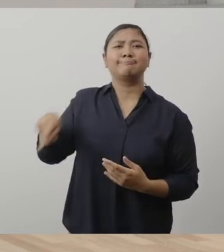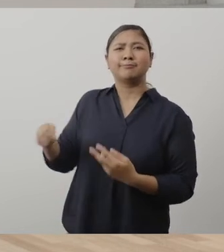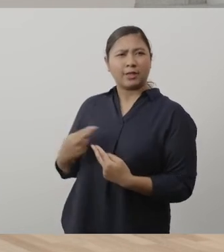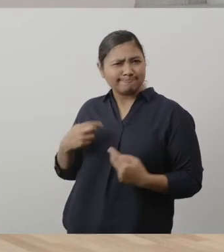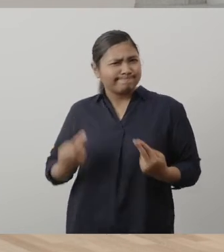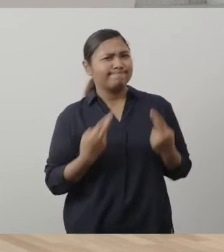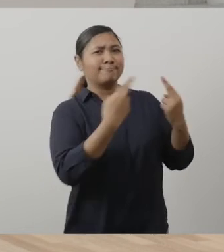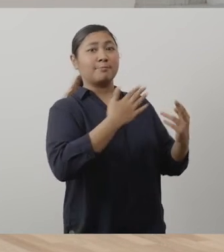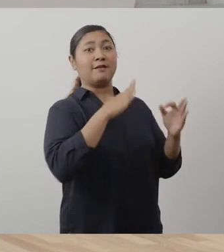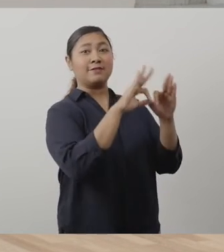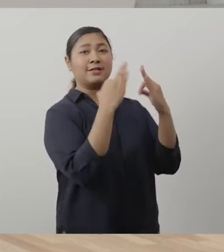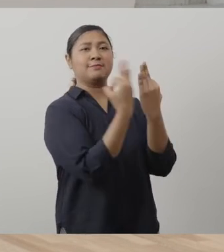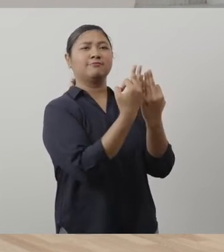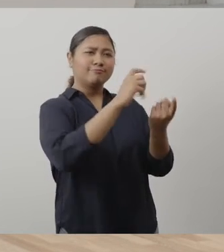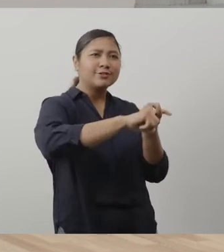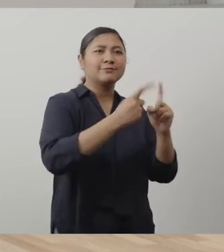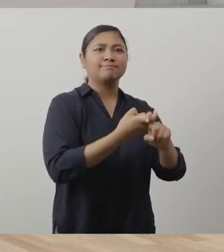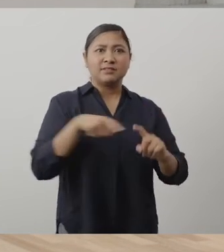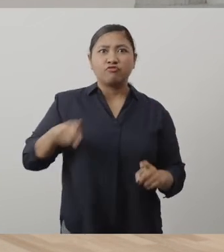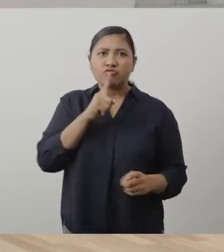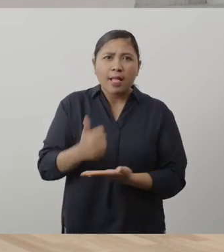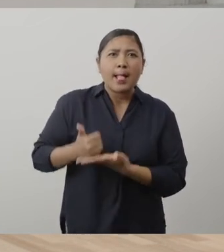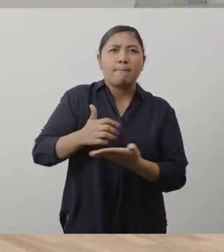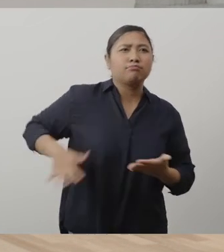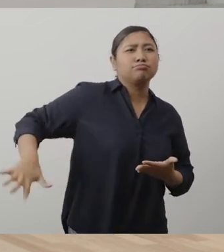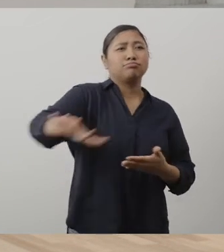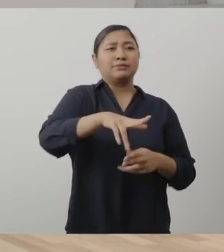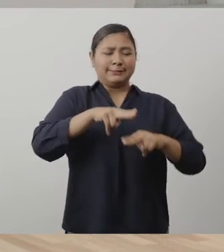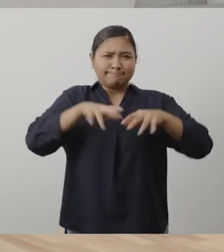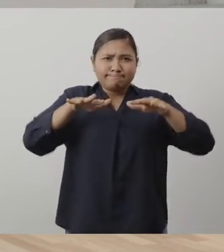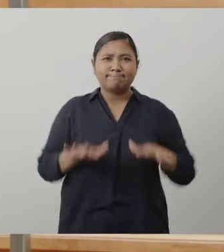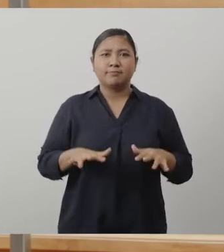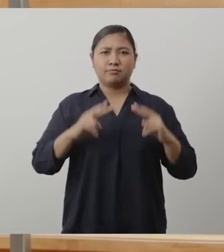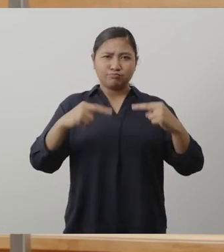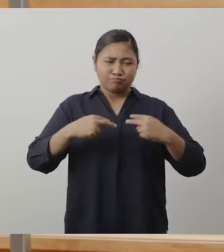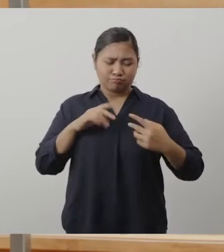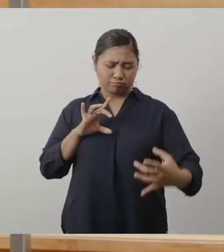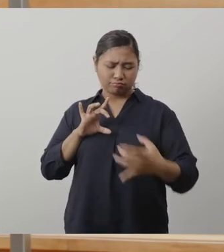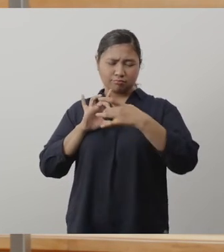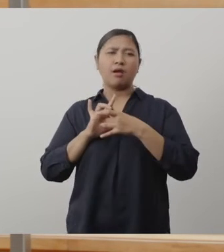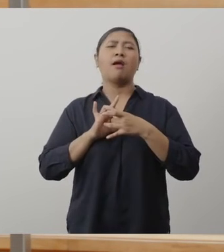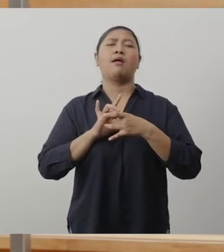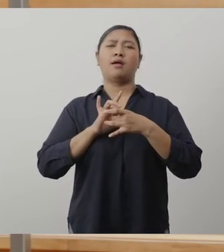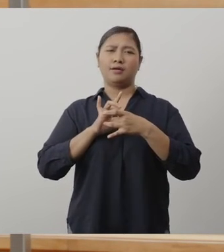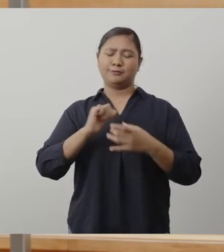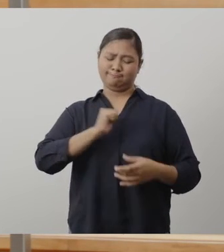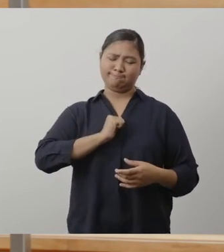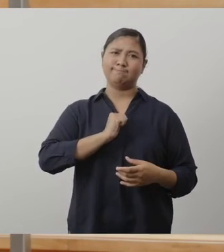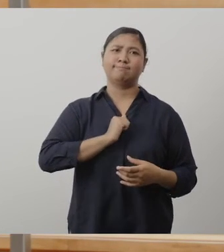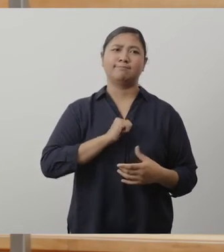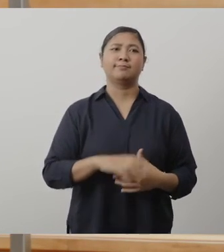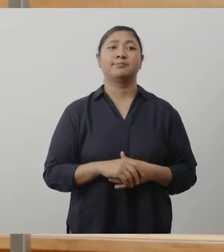people, participants, to really sit down and be in tune with who you are internally. International and local research